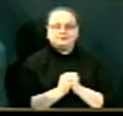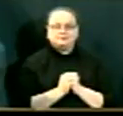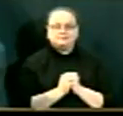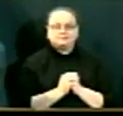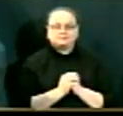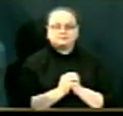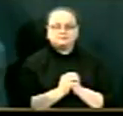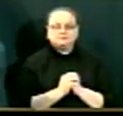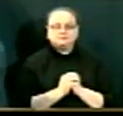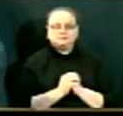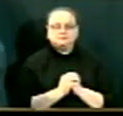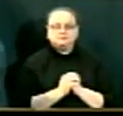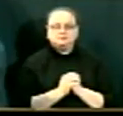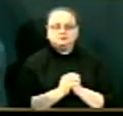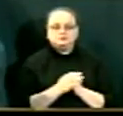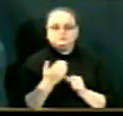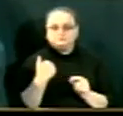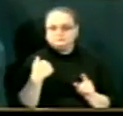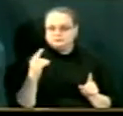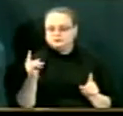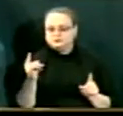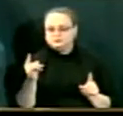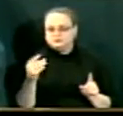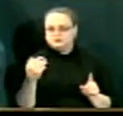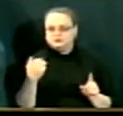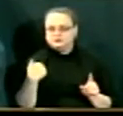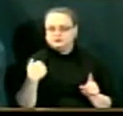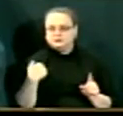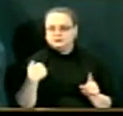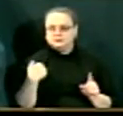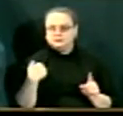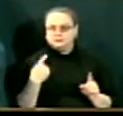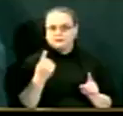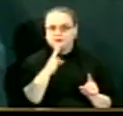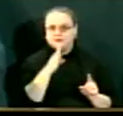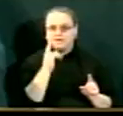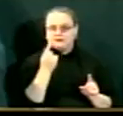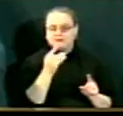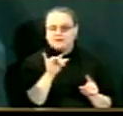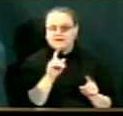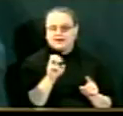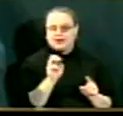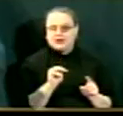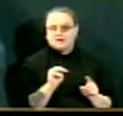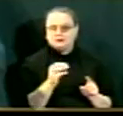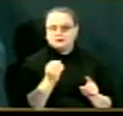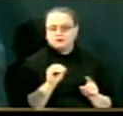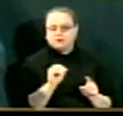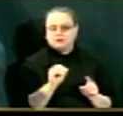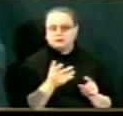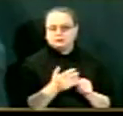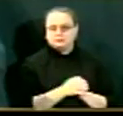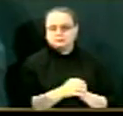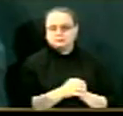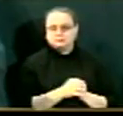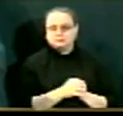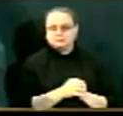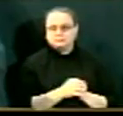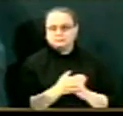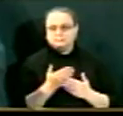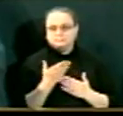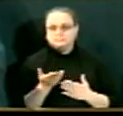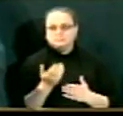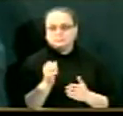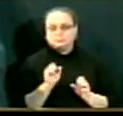sorry. Did you have a we have one speaker for this item, Madam Chair. Sorry, but it's been motioned, so we